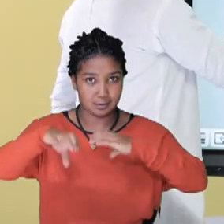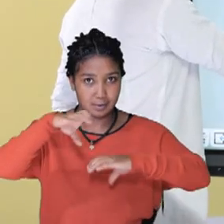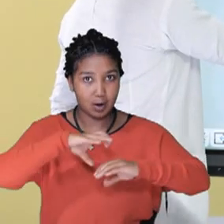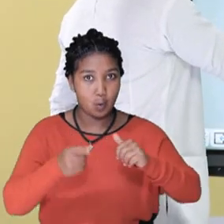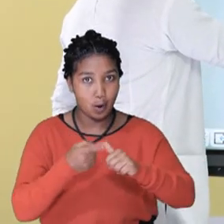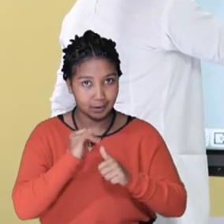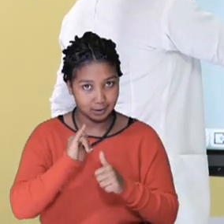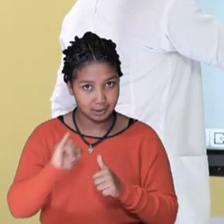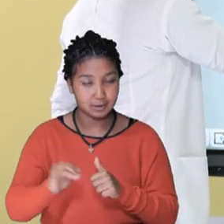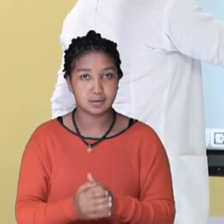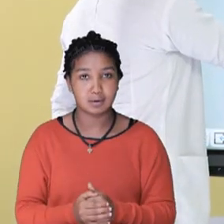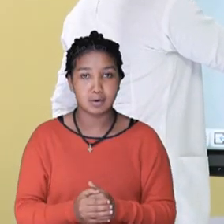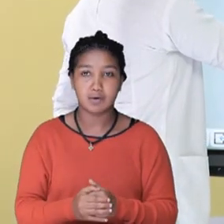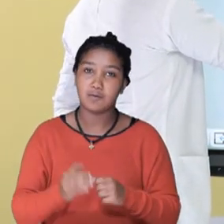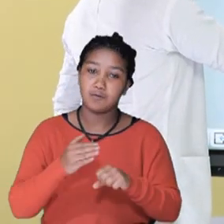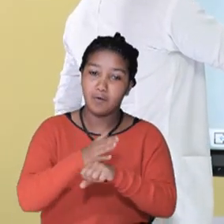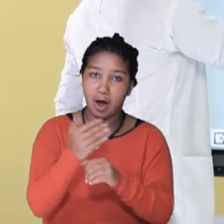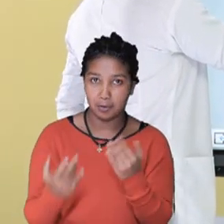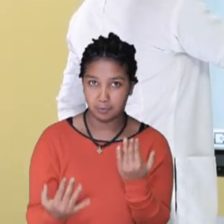is firewood,